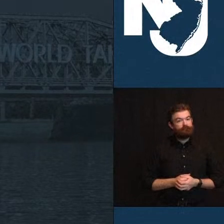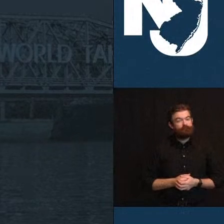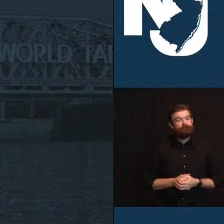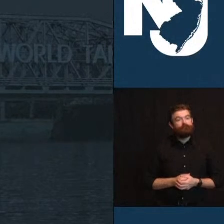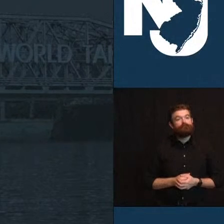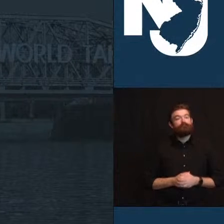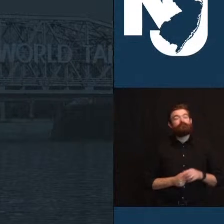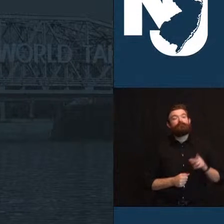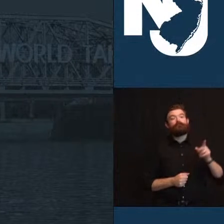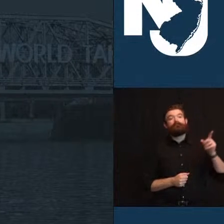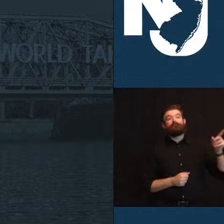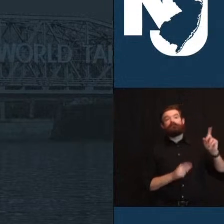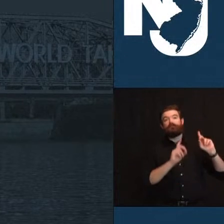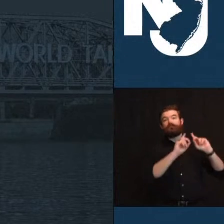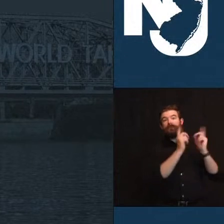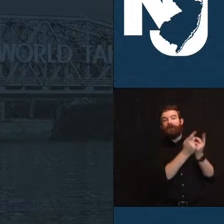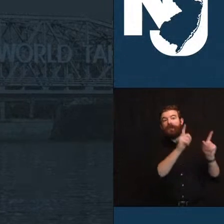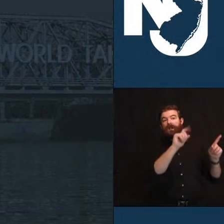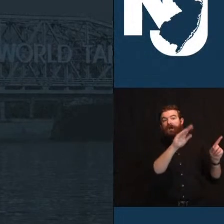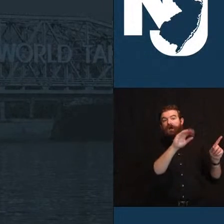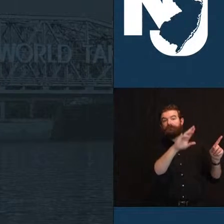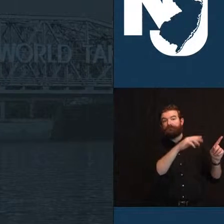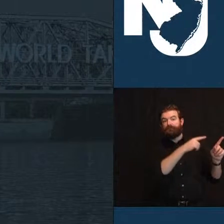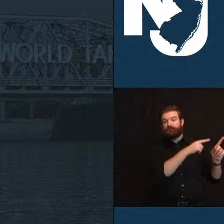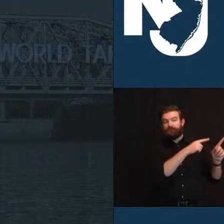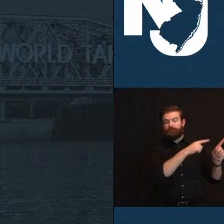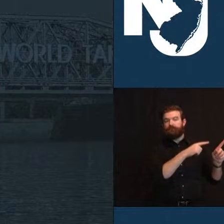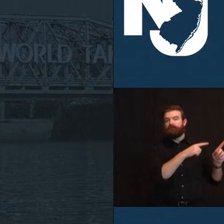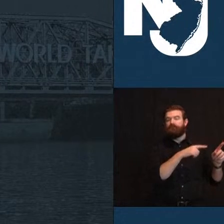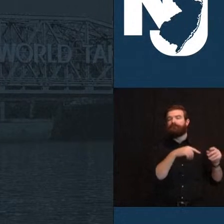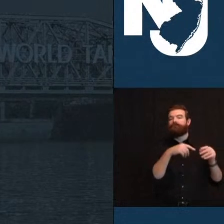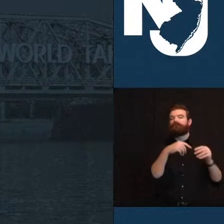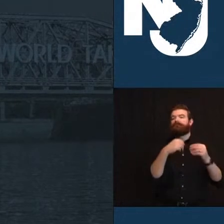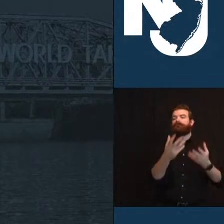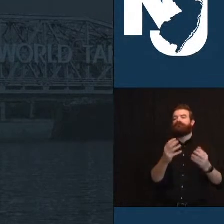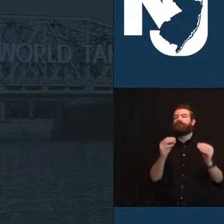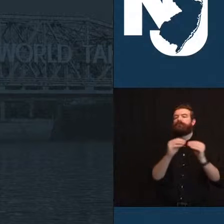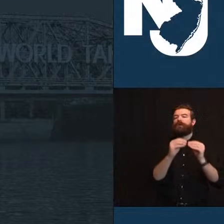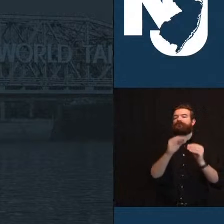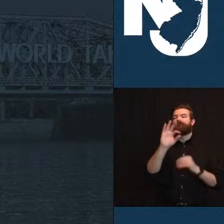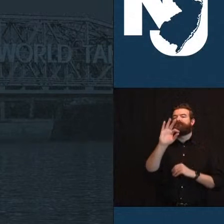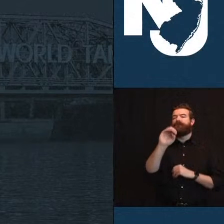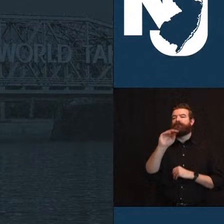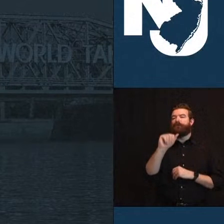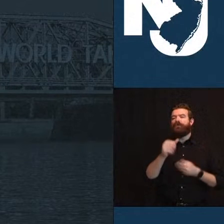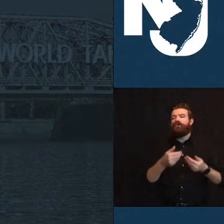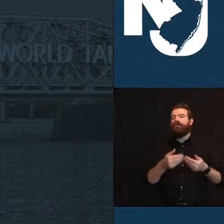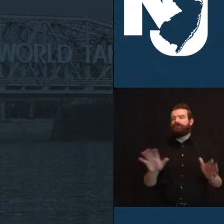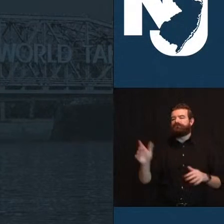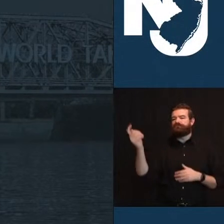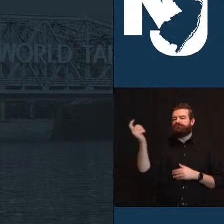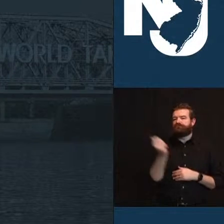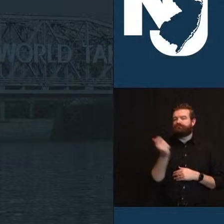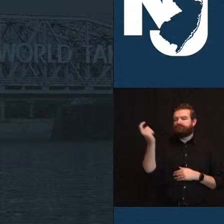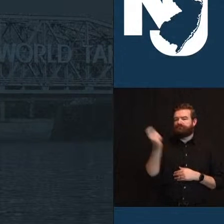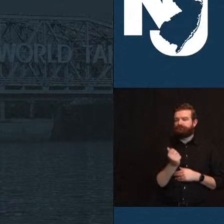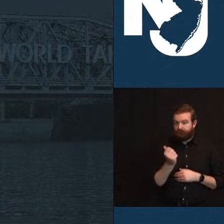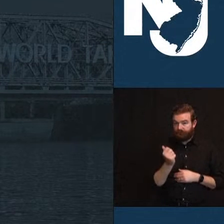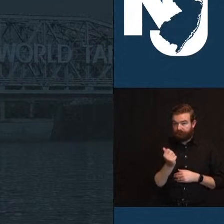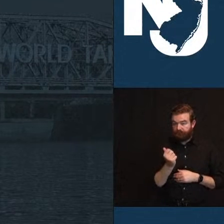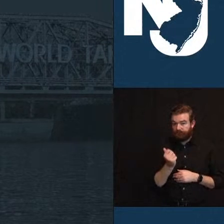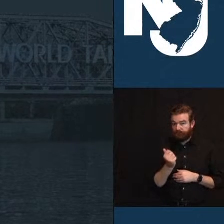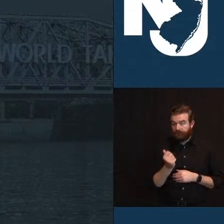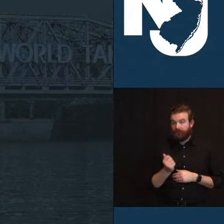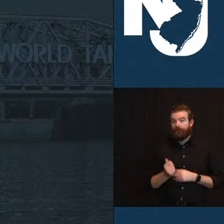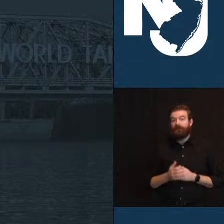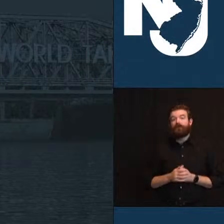lost wages assistance payments to more than 10,000 newly newly eligible workers next week.